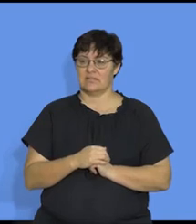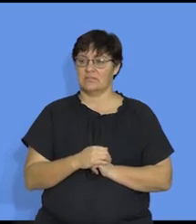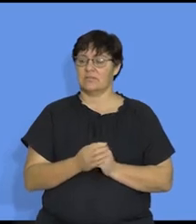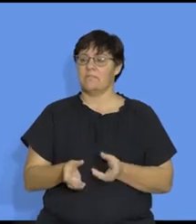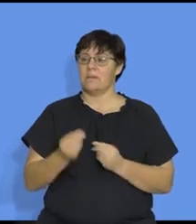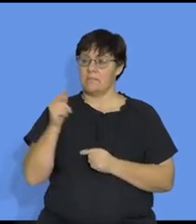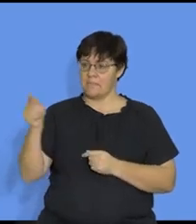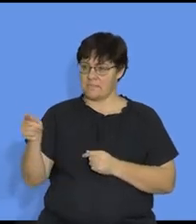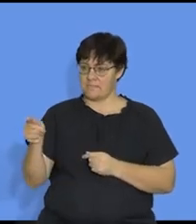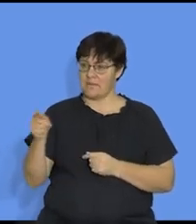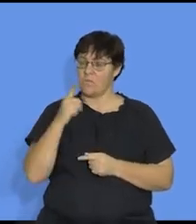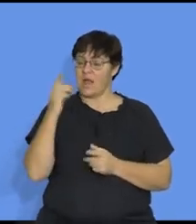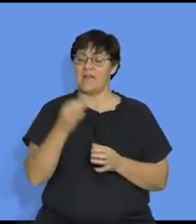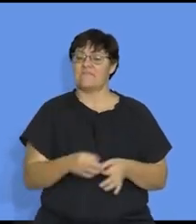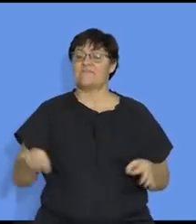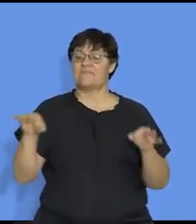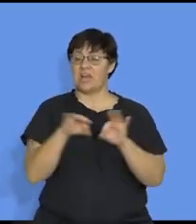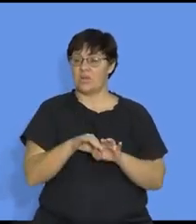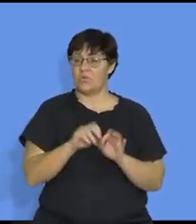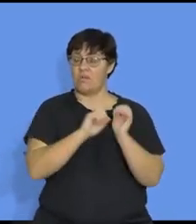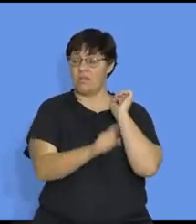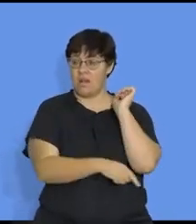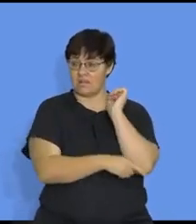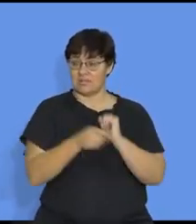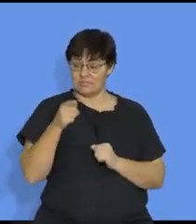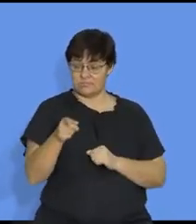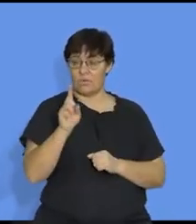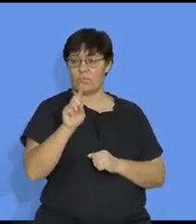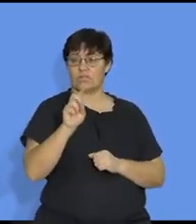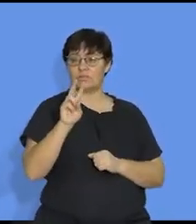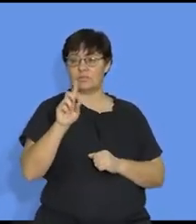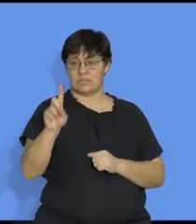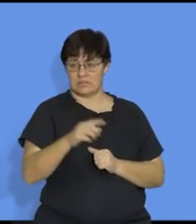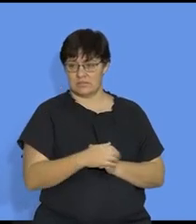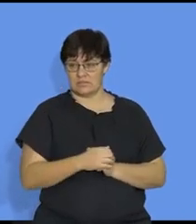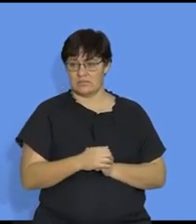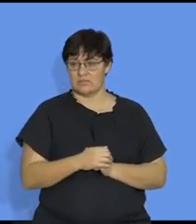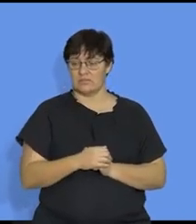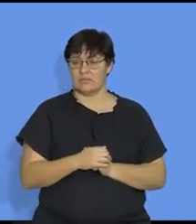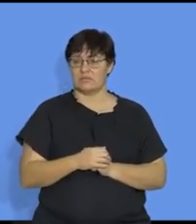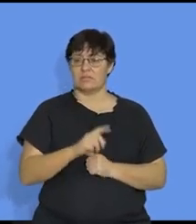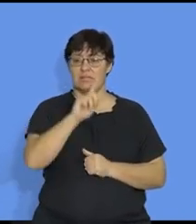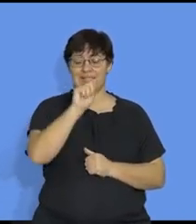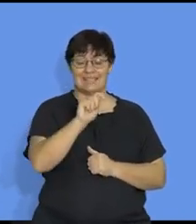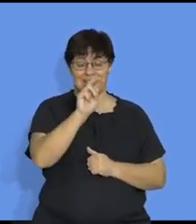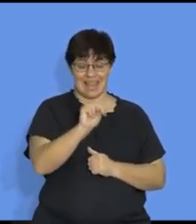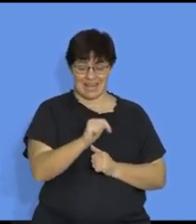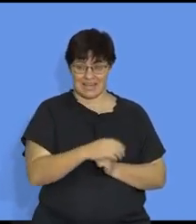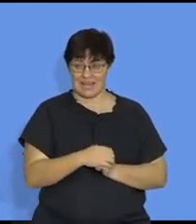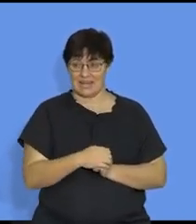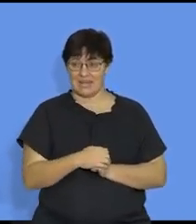determine n because I know that the value of the last term is 121. So I'm going to substitute